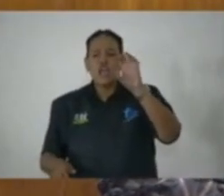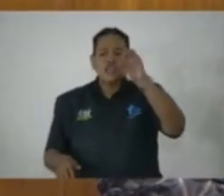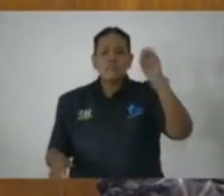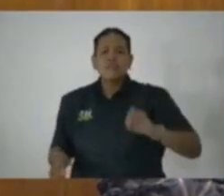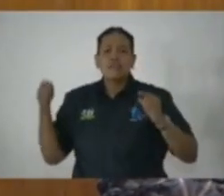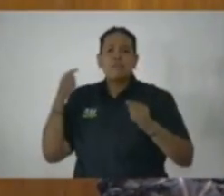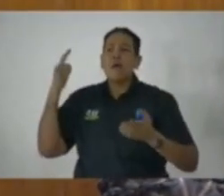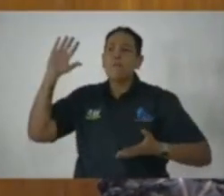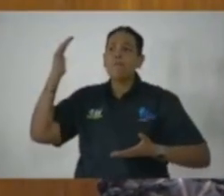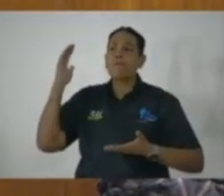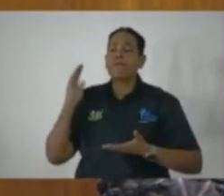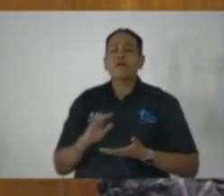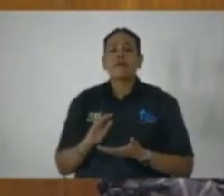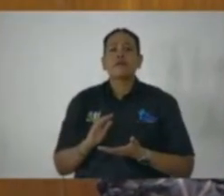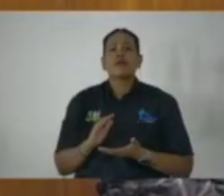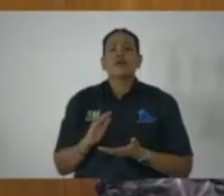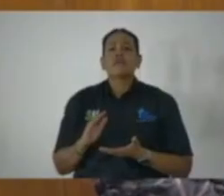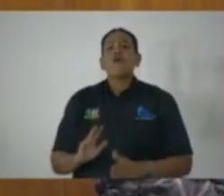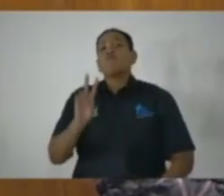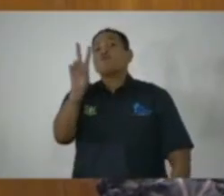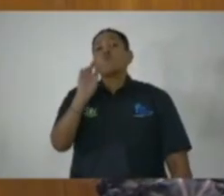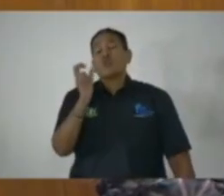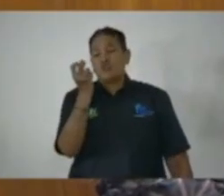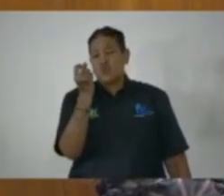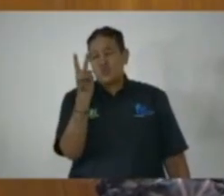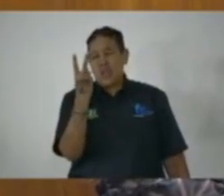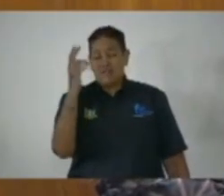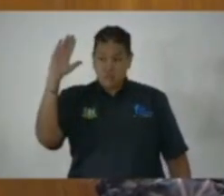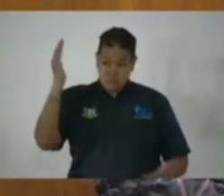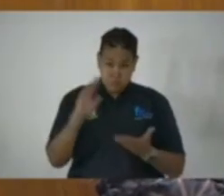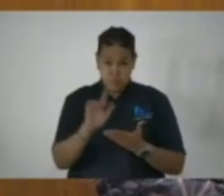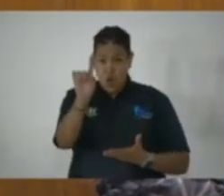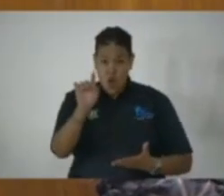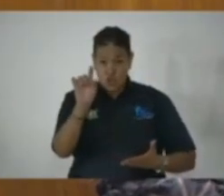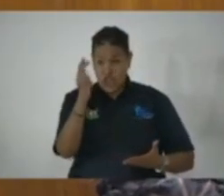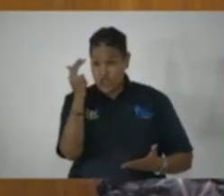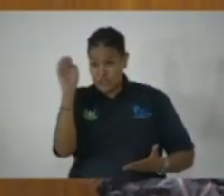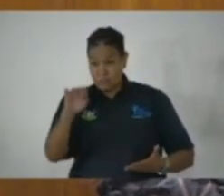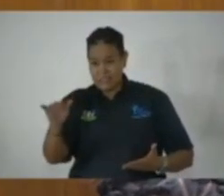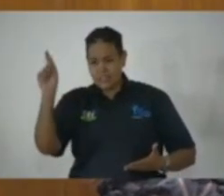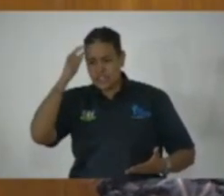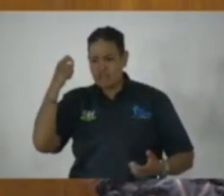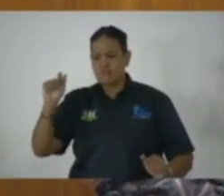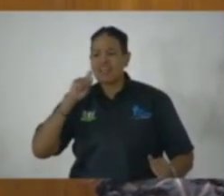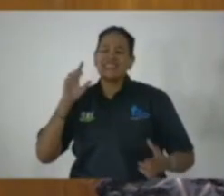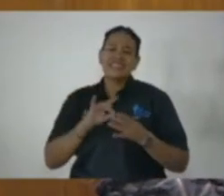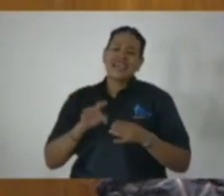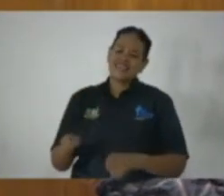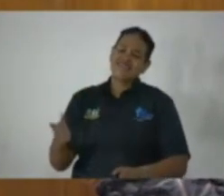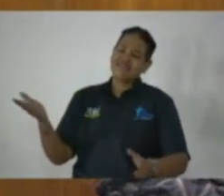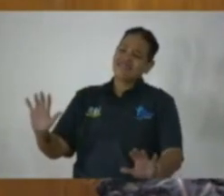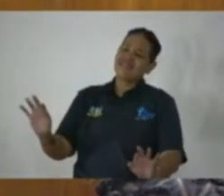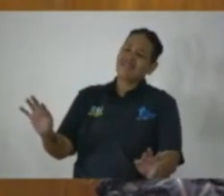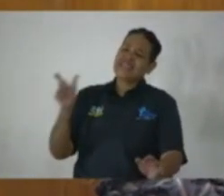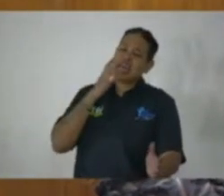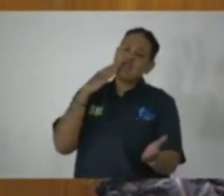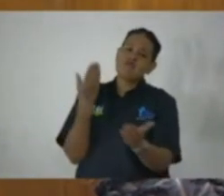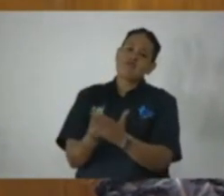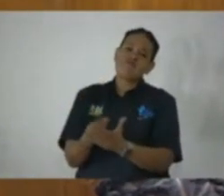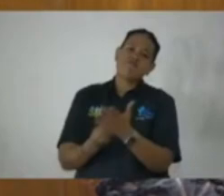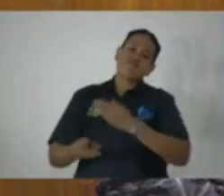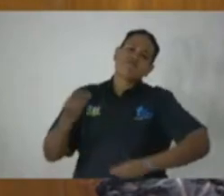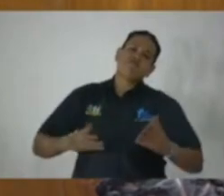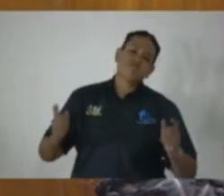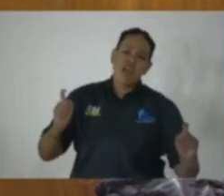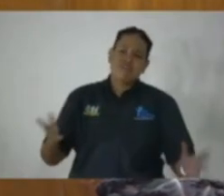points. From 212 to 113. That is the government they're trying to sell as being a